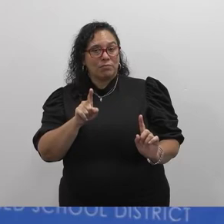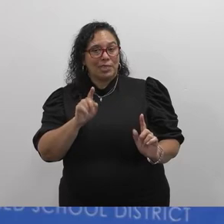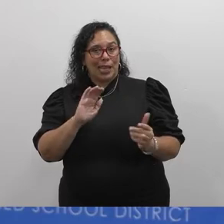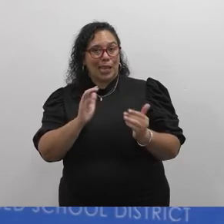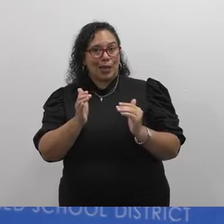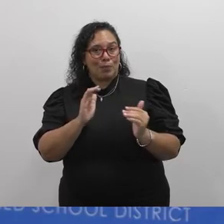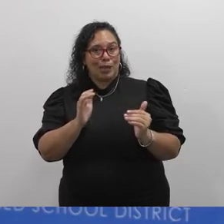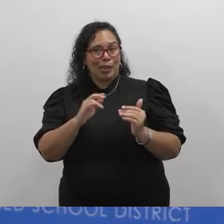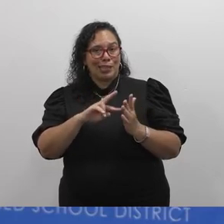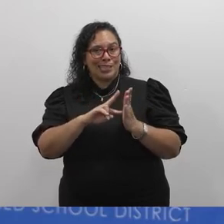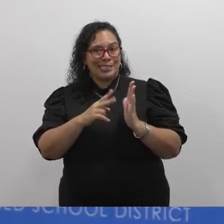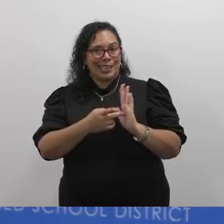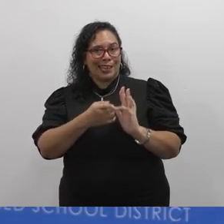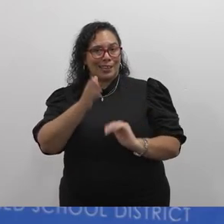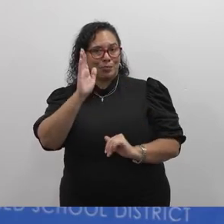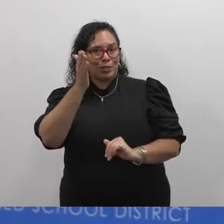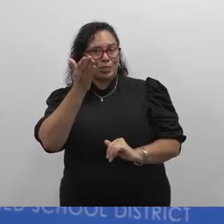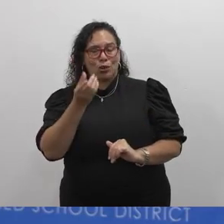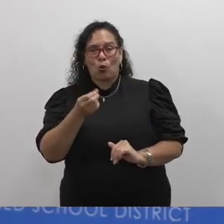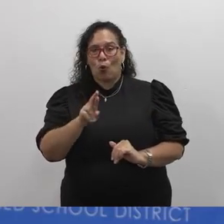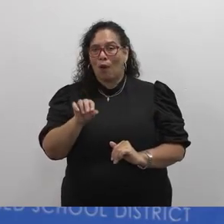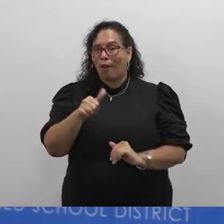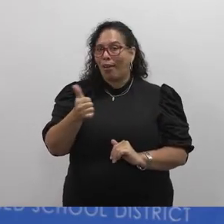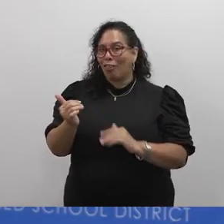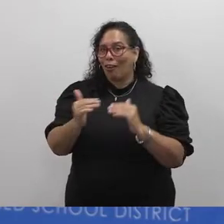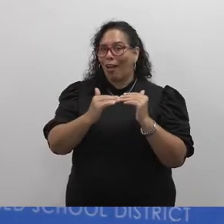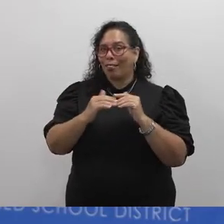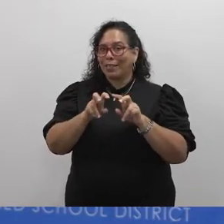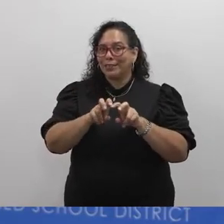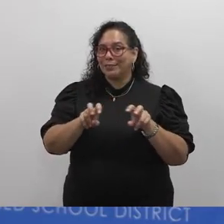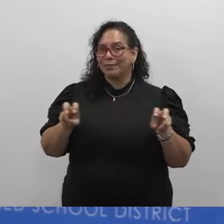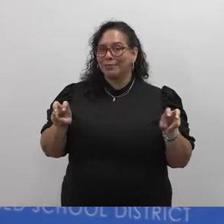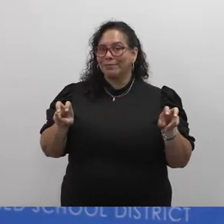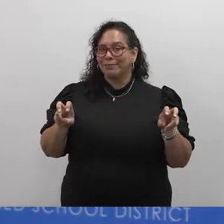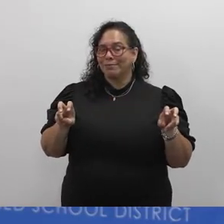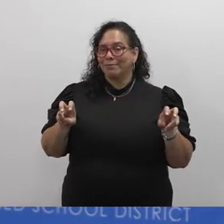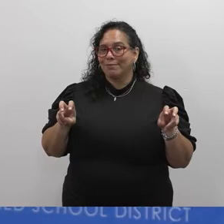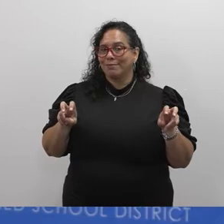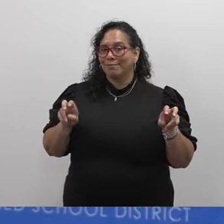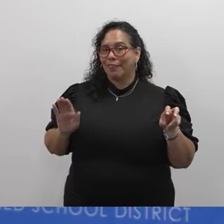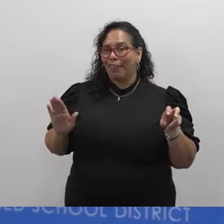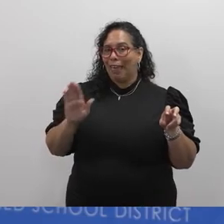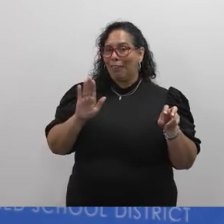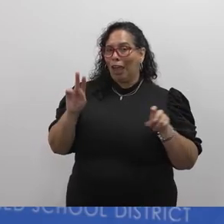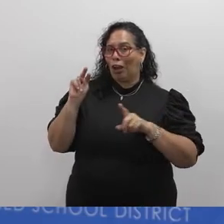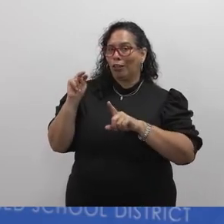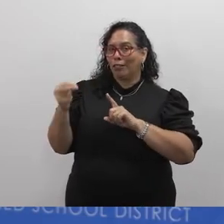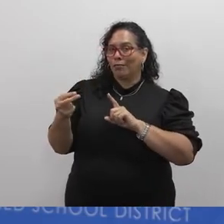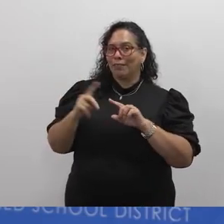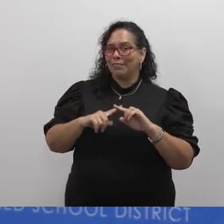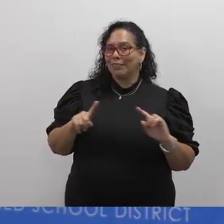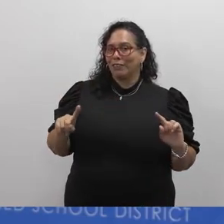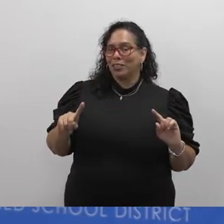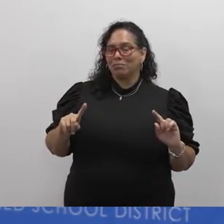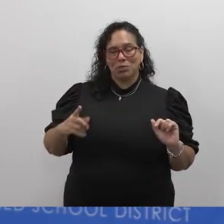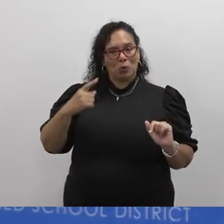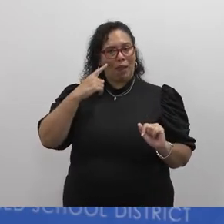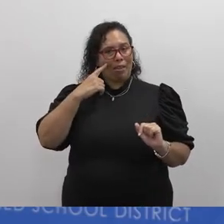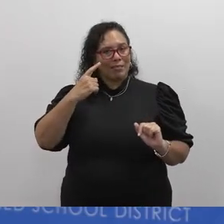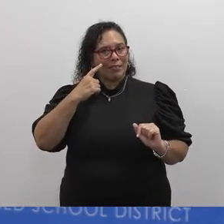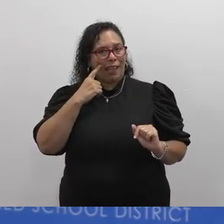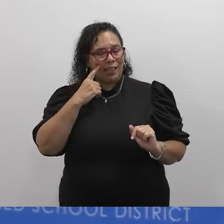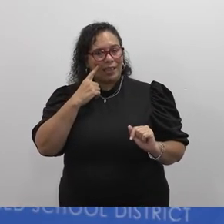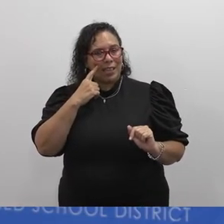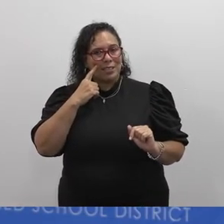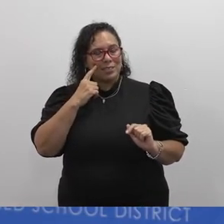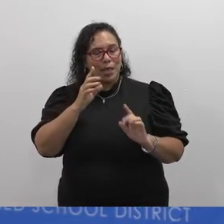presentation and or that some of my colleagues, the lens that they're looking at it. So I think it's worthwhile for us to support each